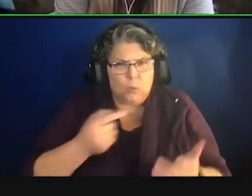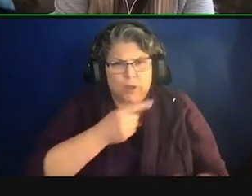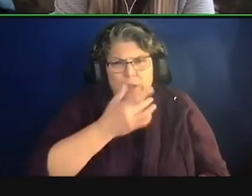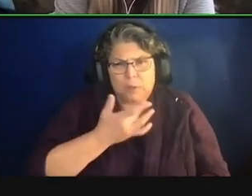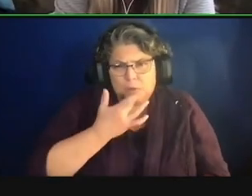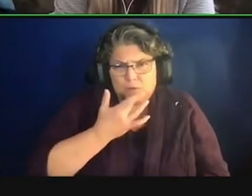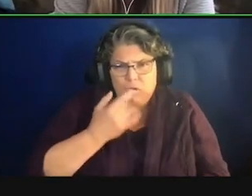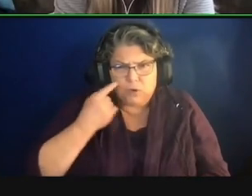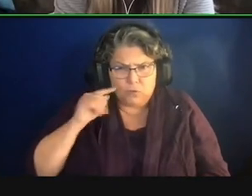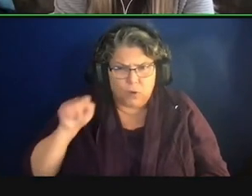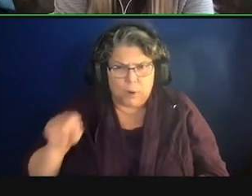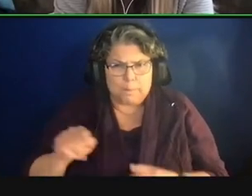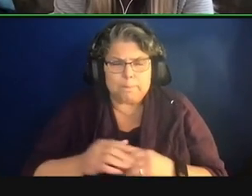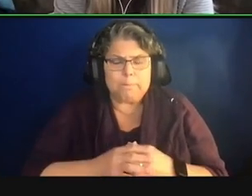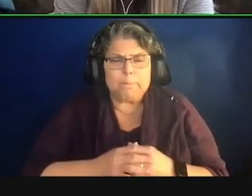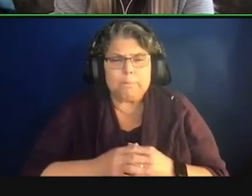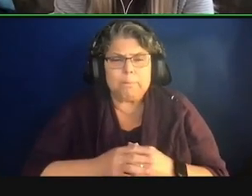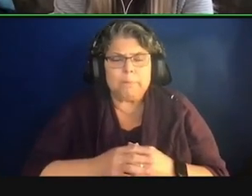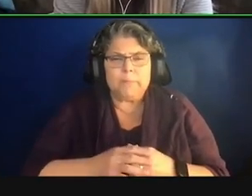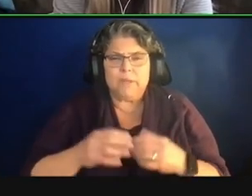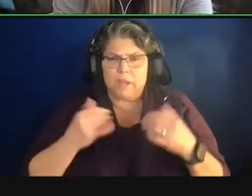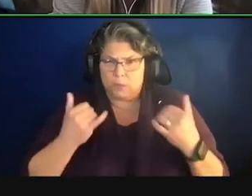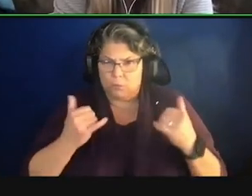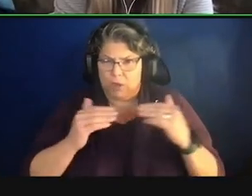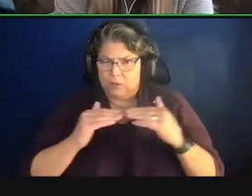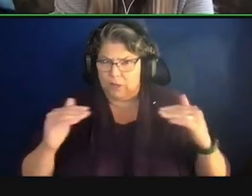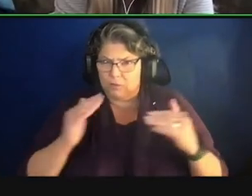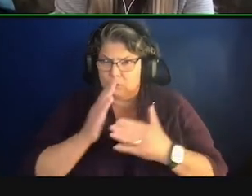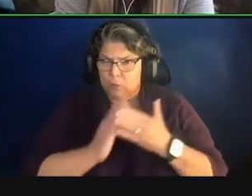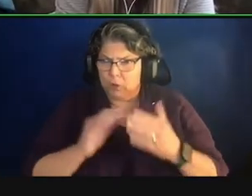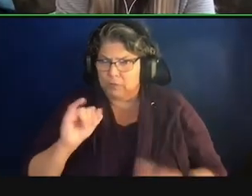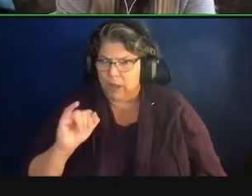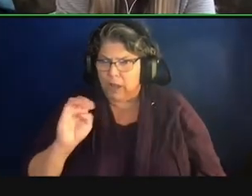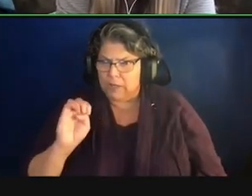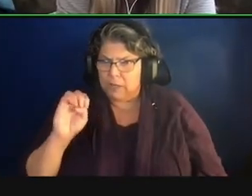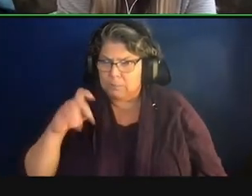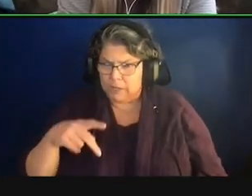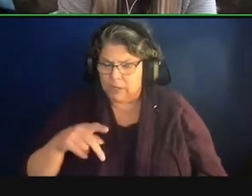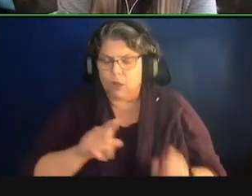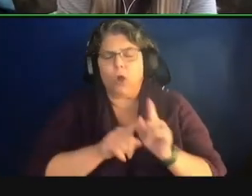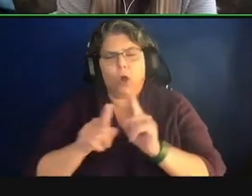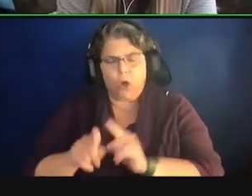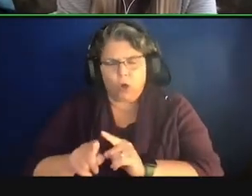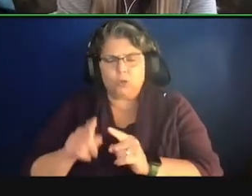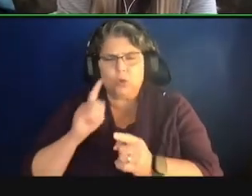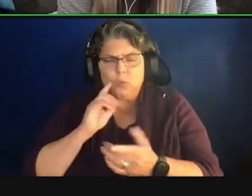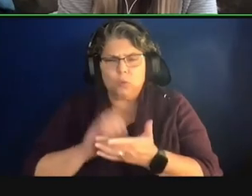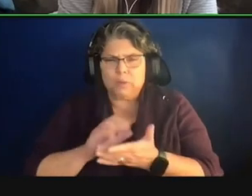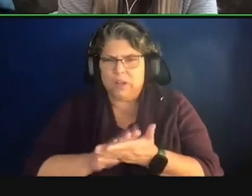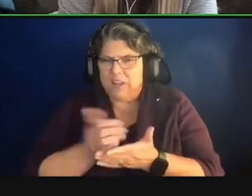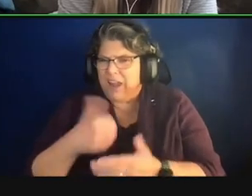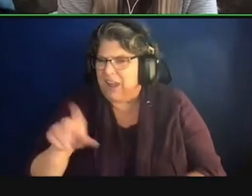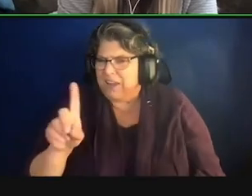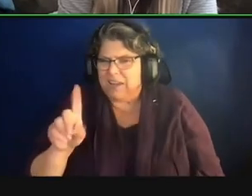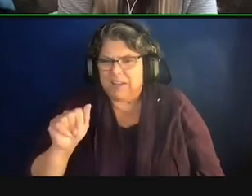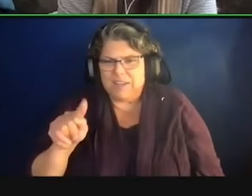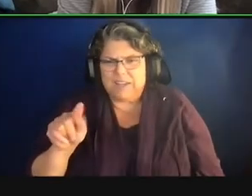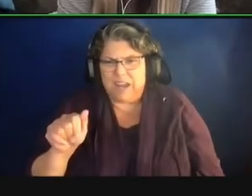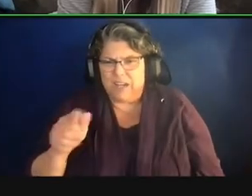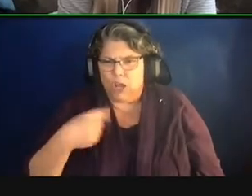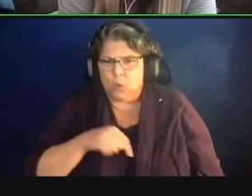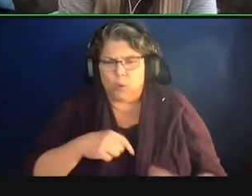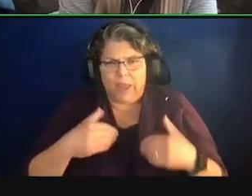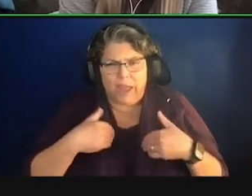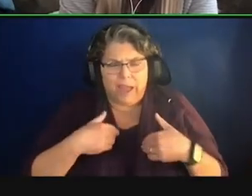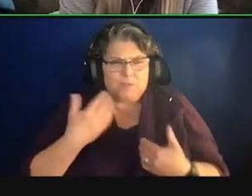child. In the present levels part of the IEP, we're also going to put any sort of data that we have. Maybe we